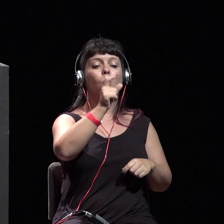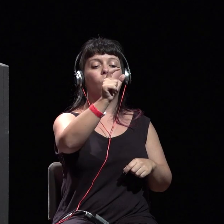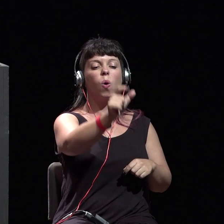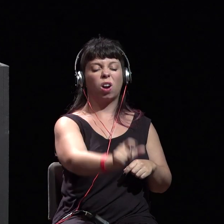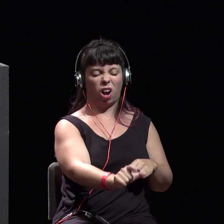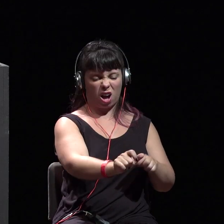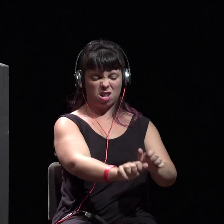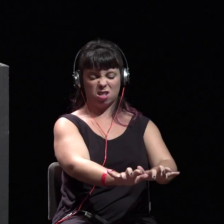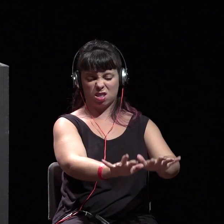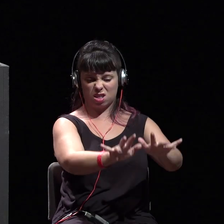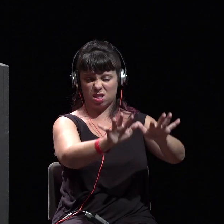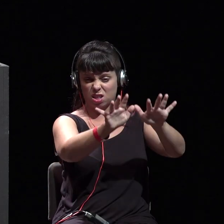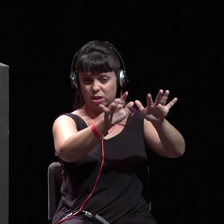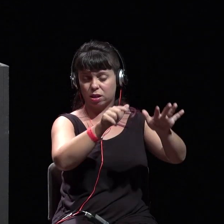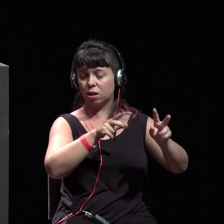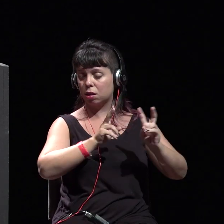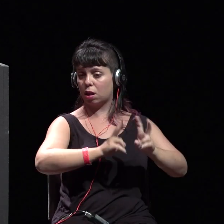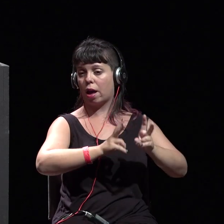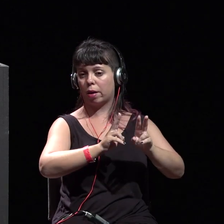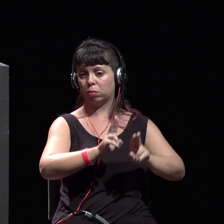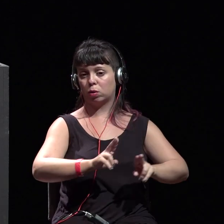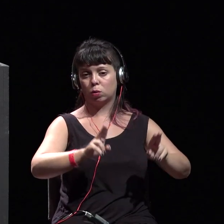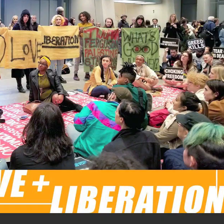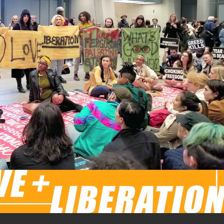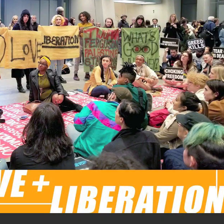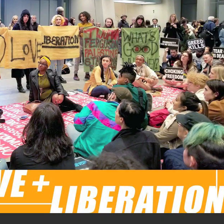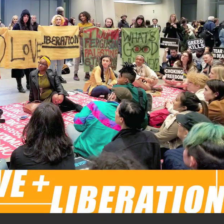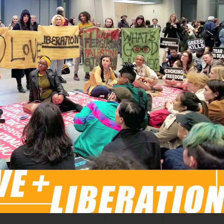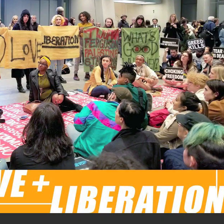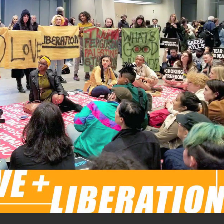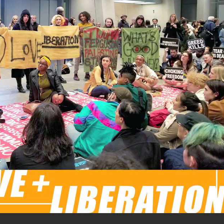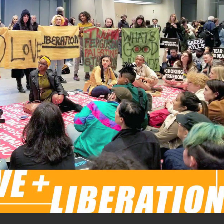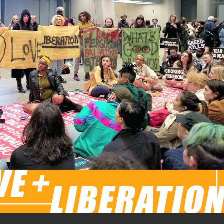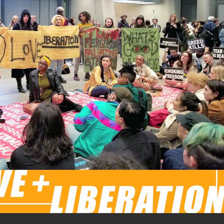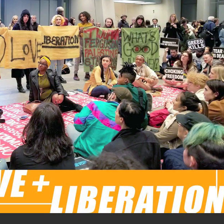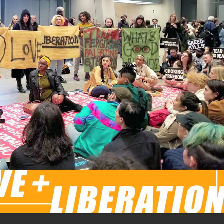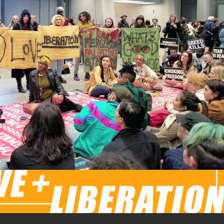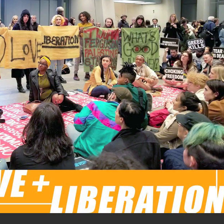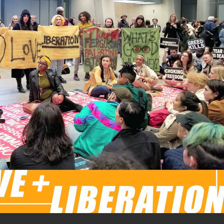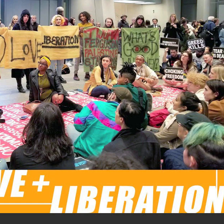to see each other, to walk separately and together.